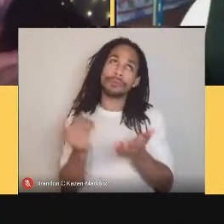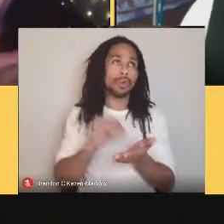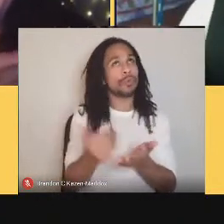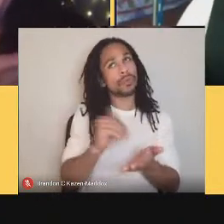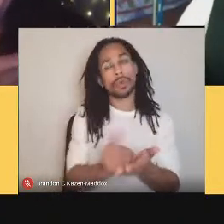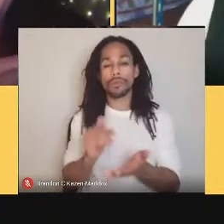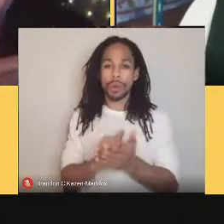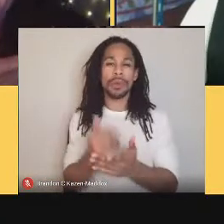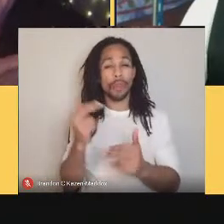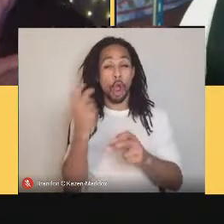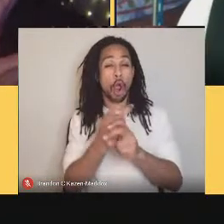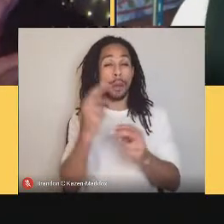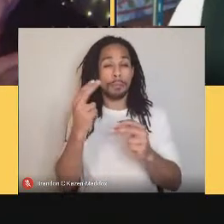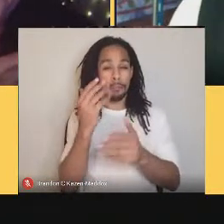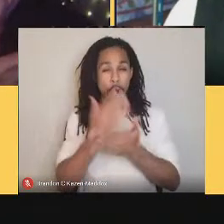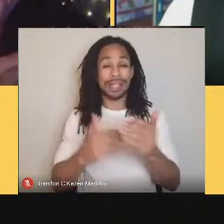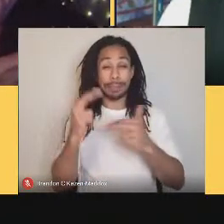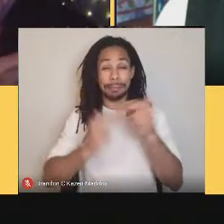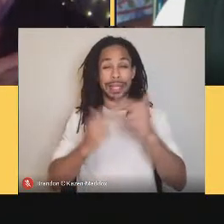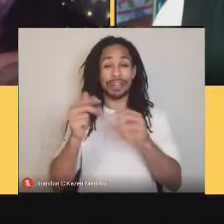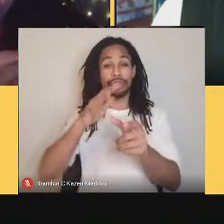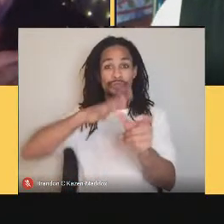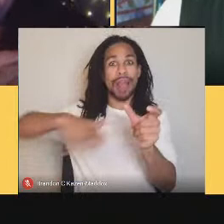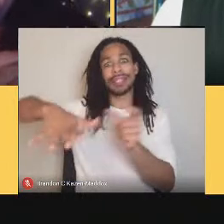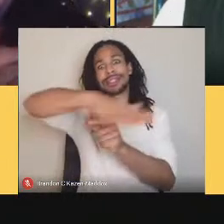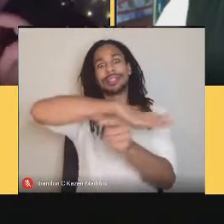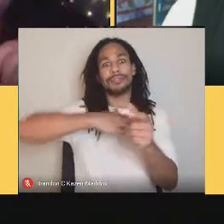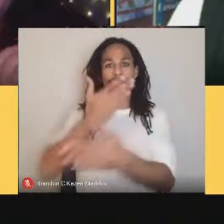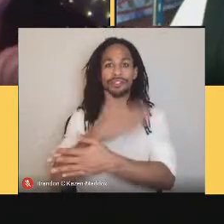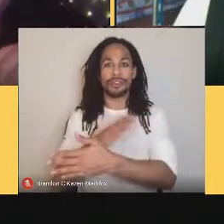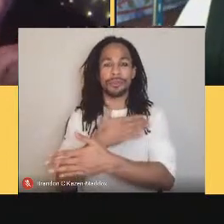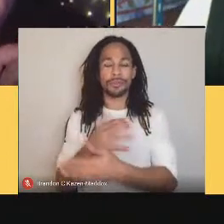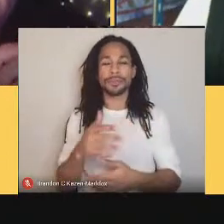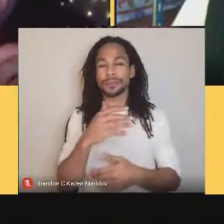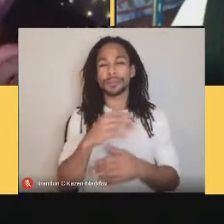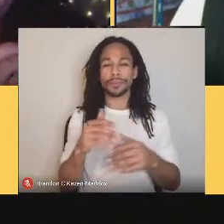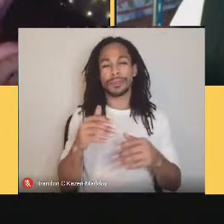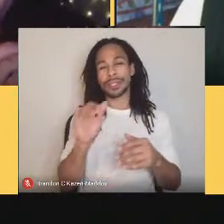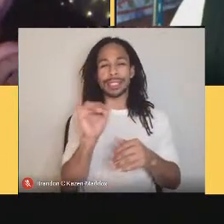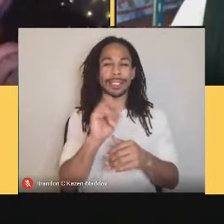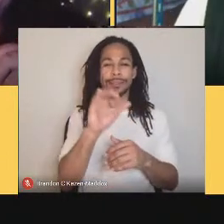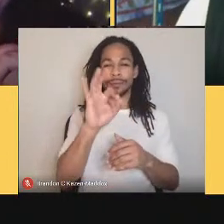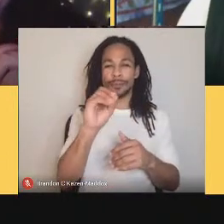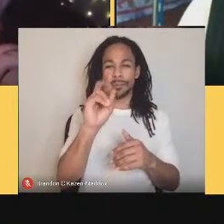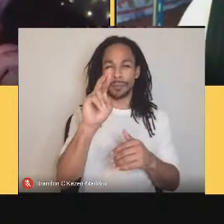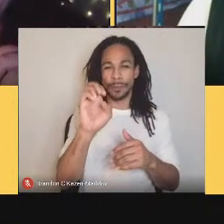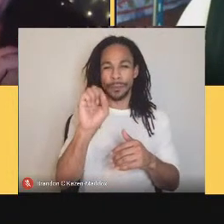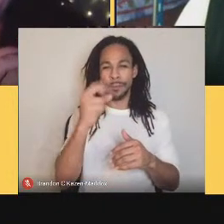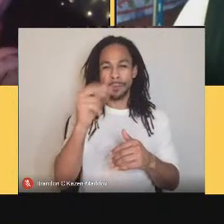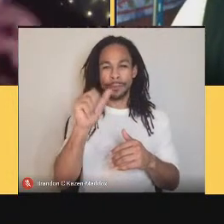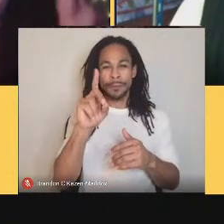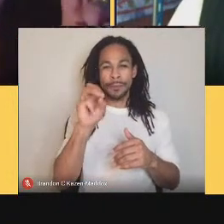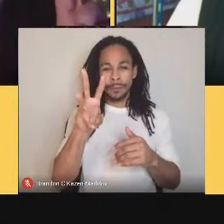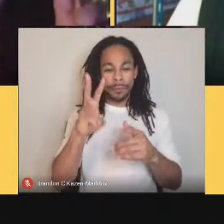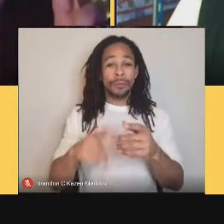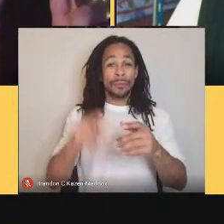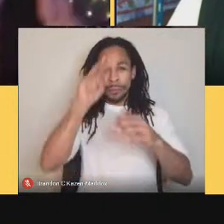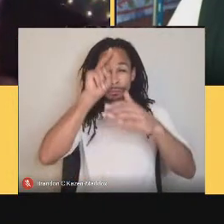again. It acts as a foreshadowing device sometimes, hopefully in a very subtle way. You know, I think the best